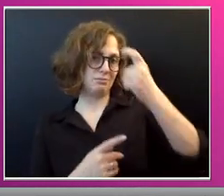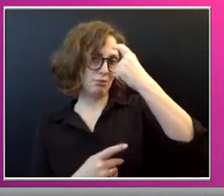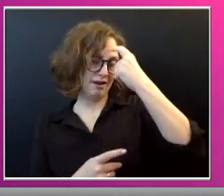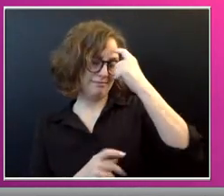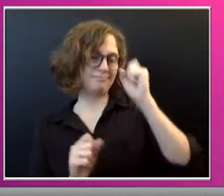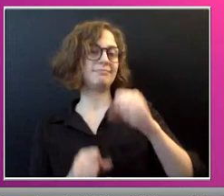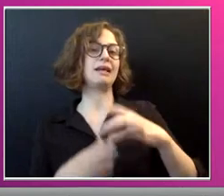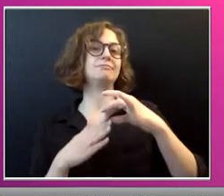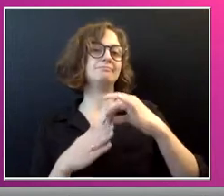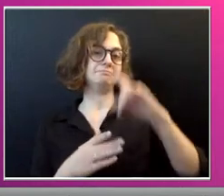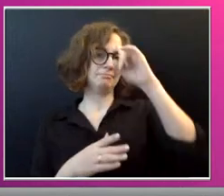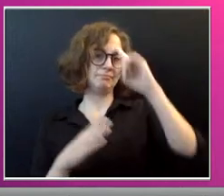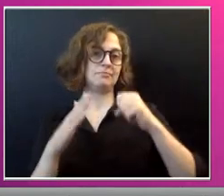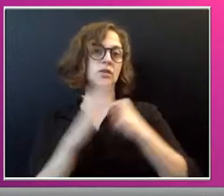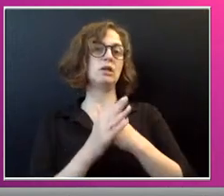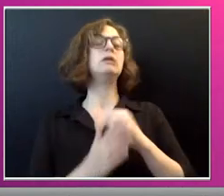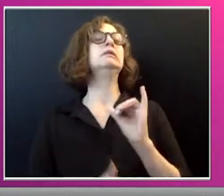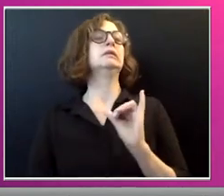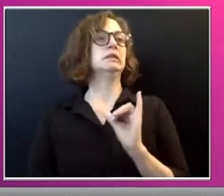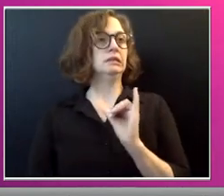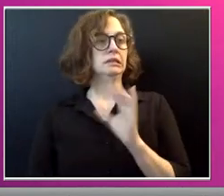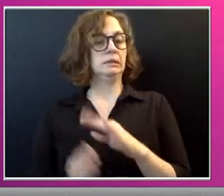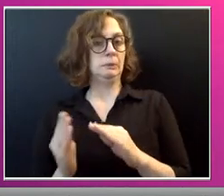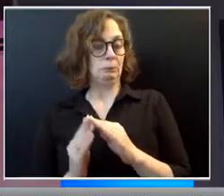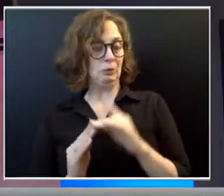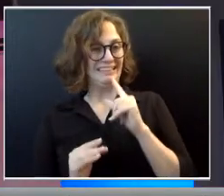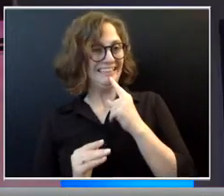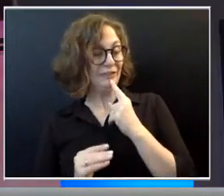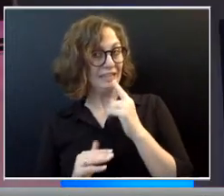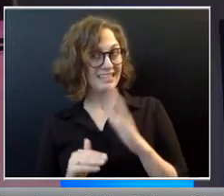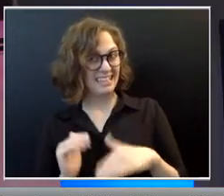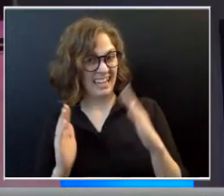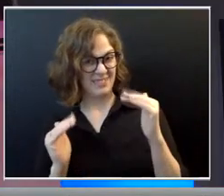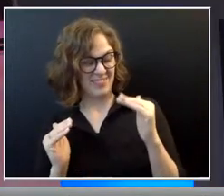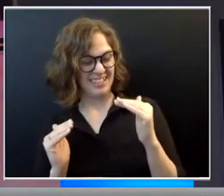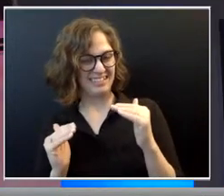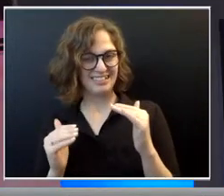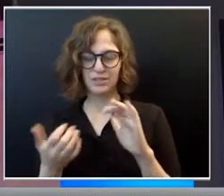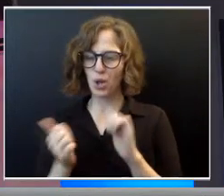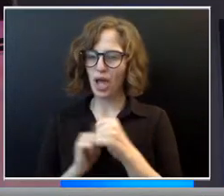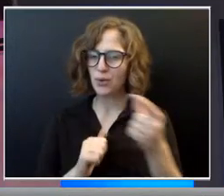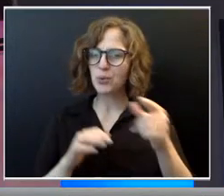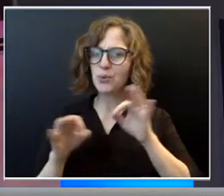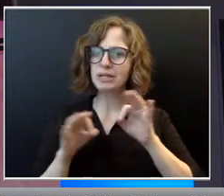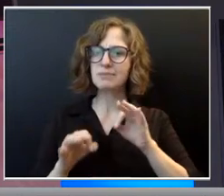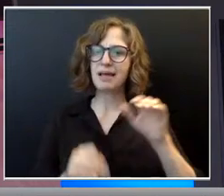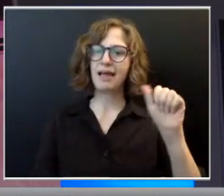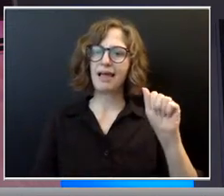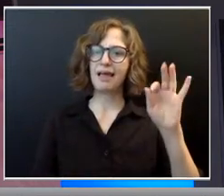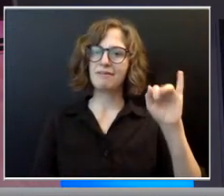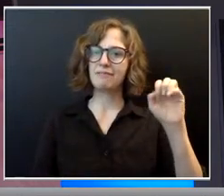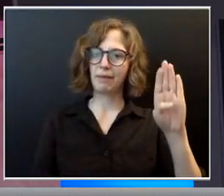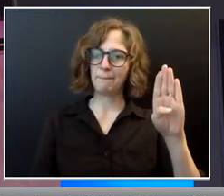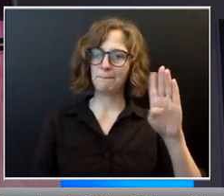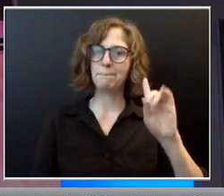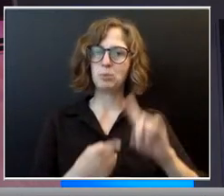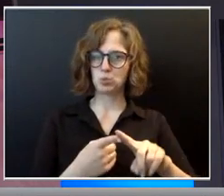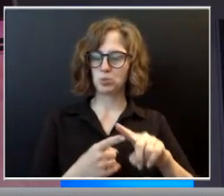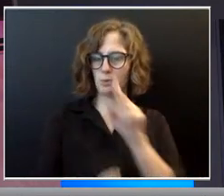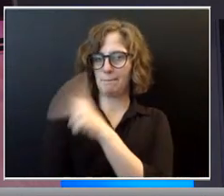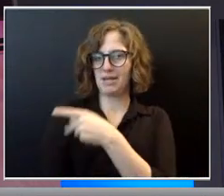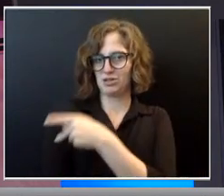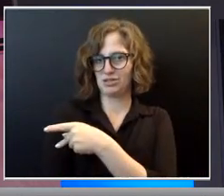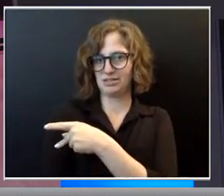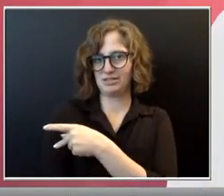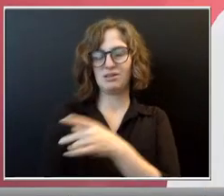yeah, a little more serious than I thought. So how do you explain AFib to patients? So atrial fibrillation is a chaotic rhythm in the